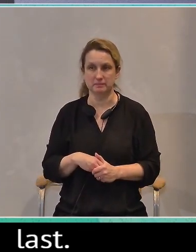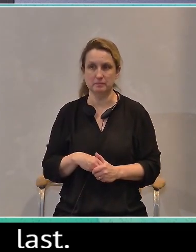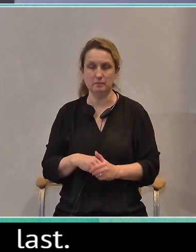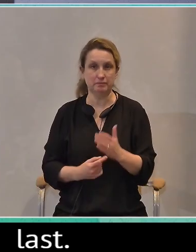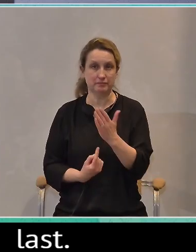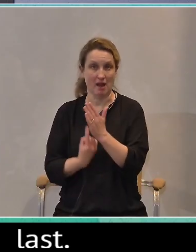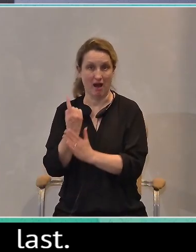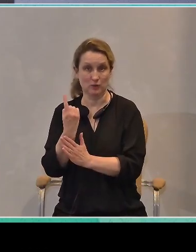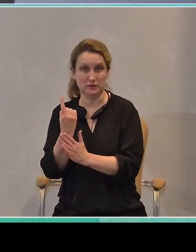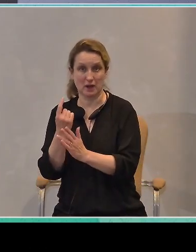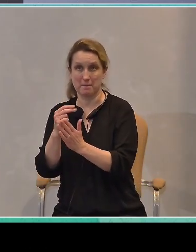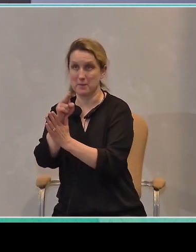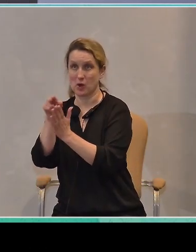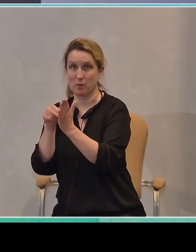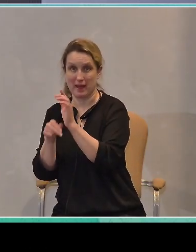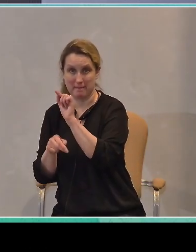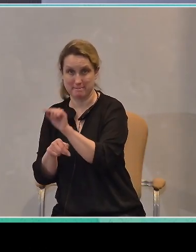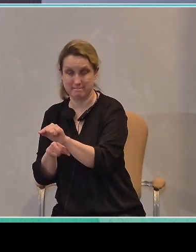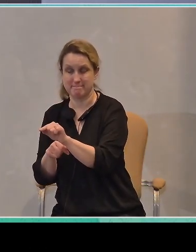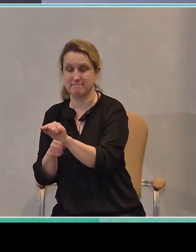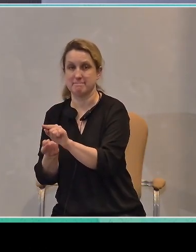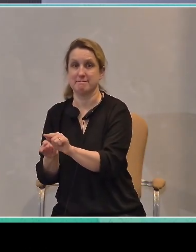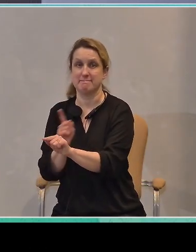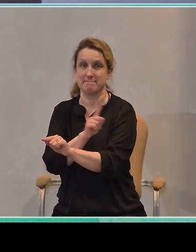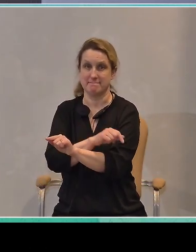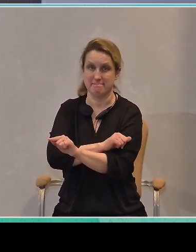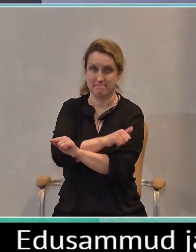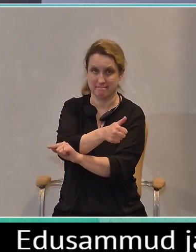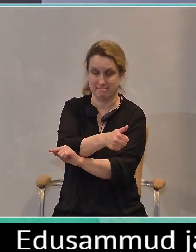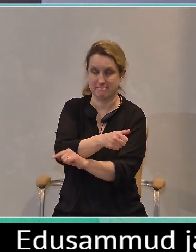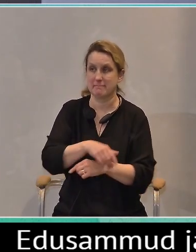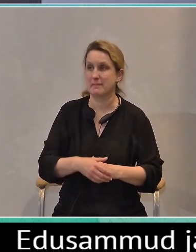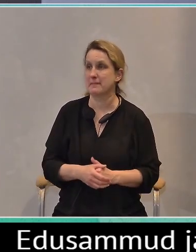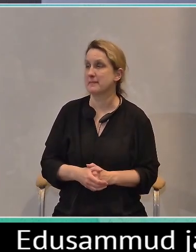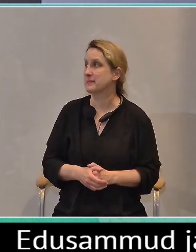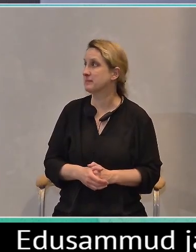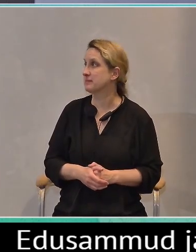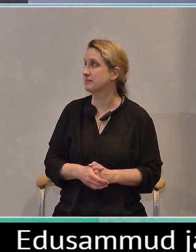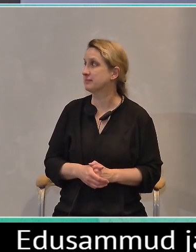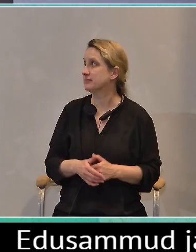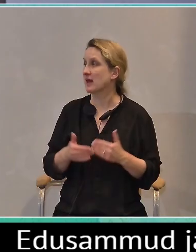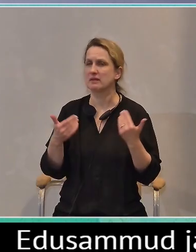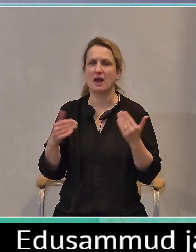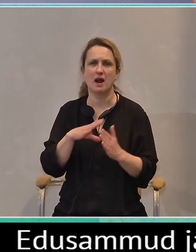Improvements and drawbacks. Let me start with the downside.